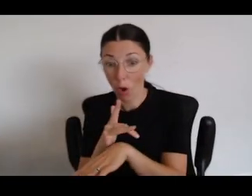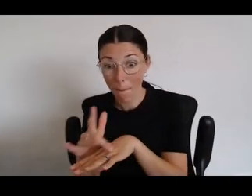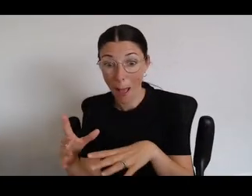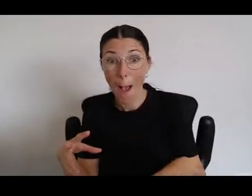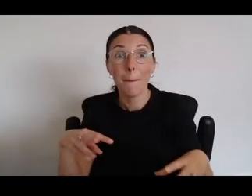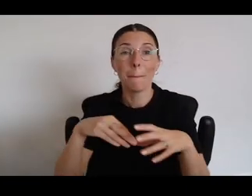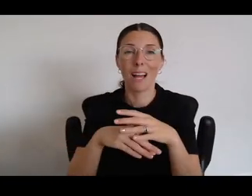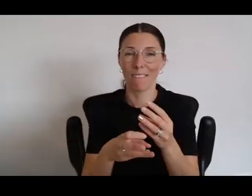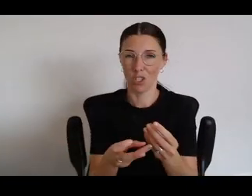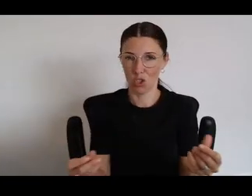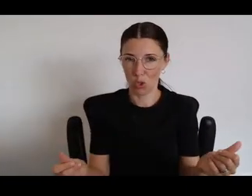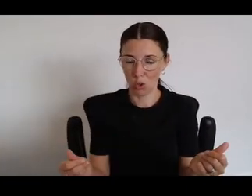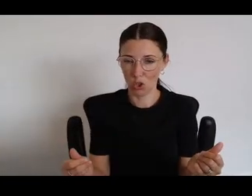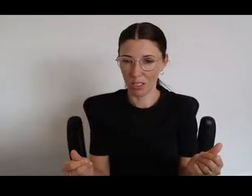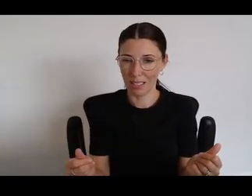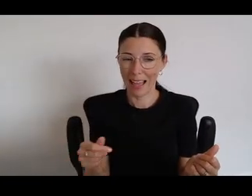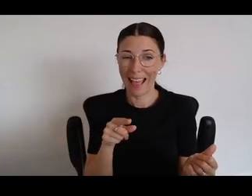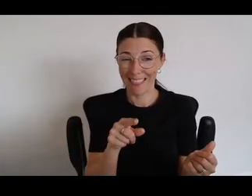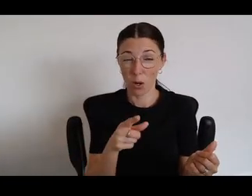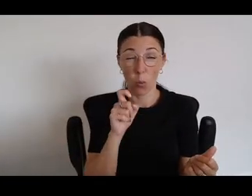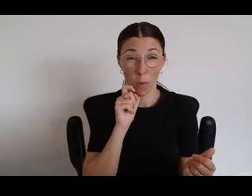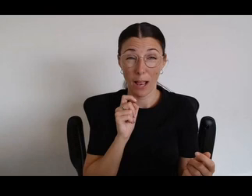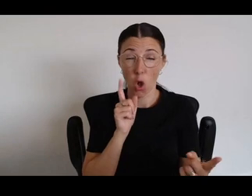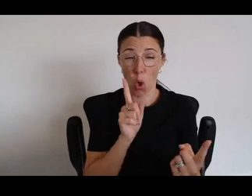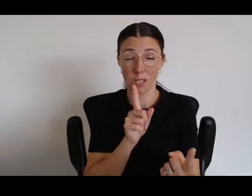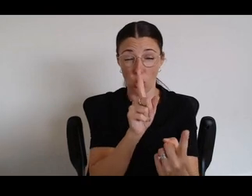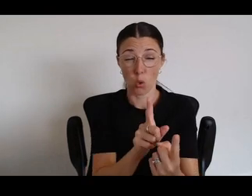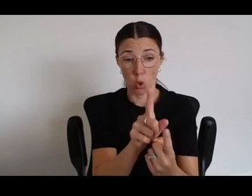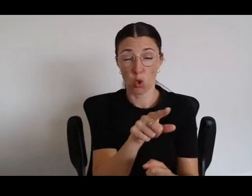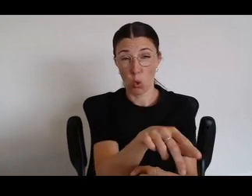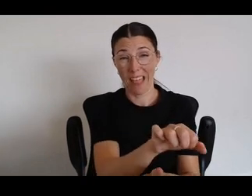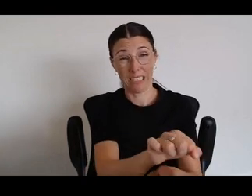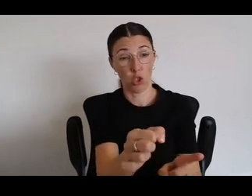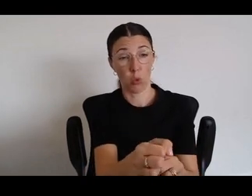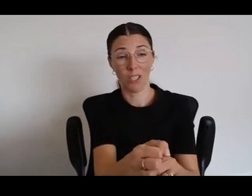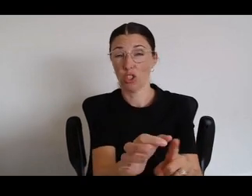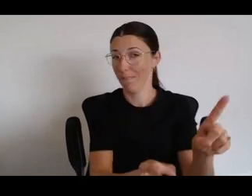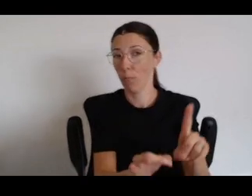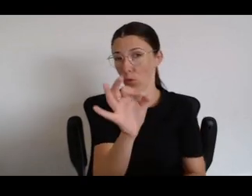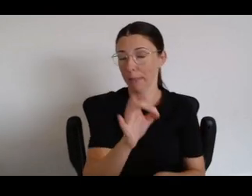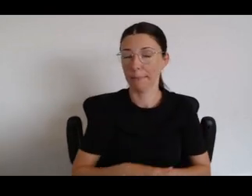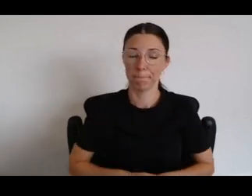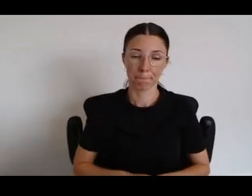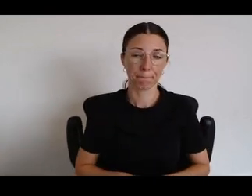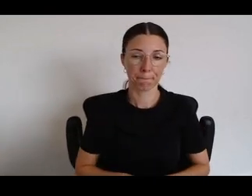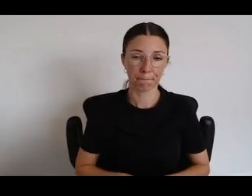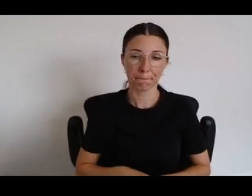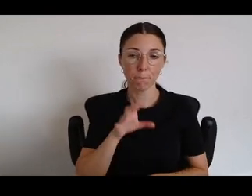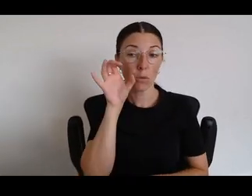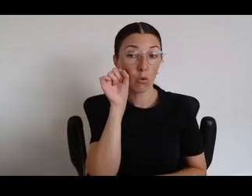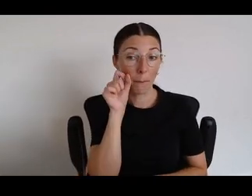closer we are the situation where things actually will eventually get better. But I'm going to show you some of these things. So you remember this one in